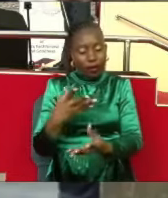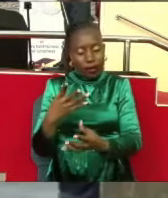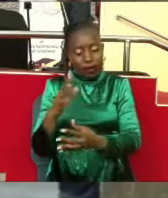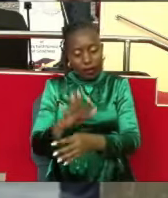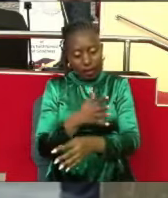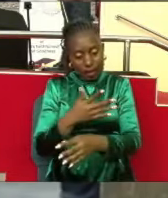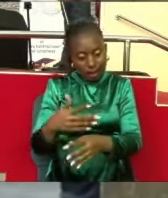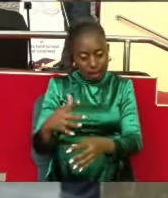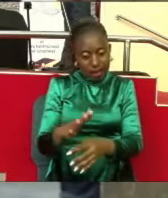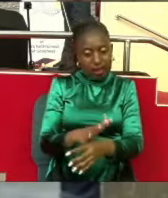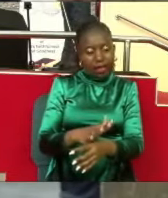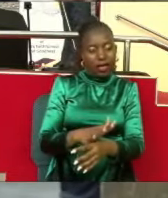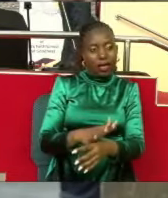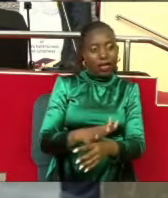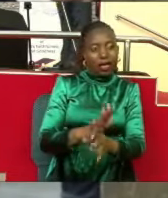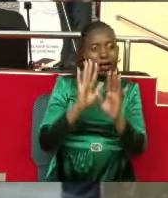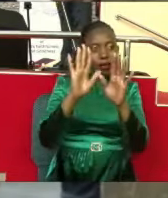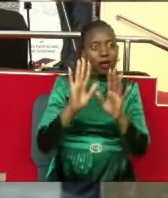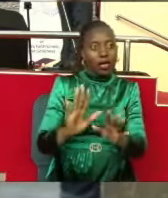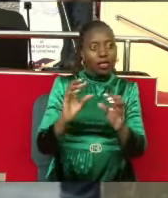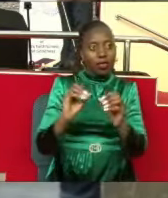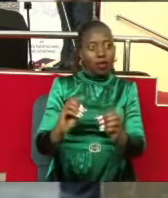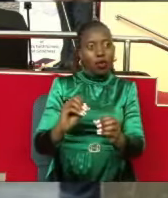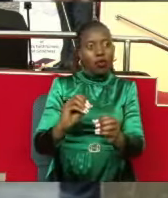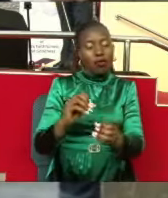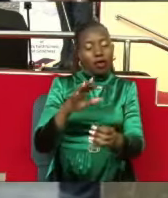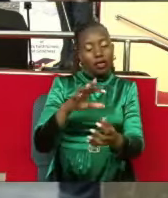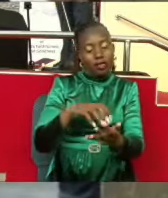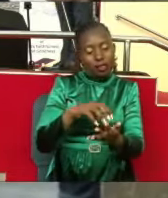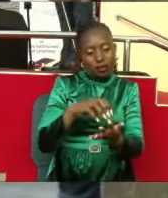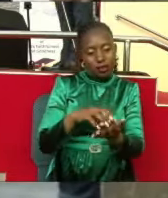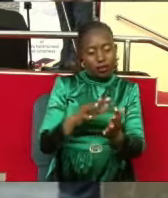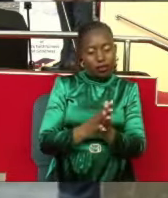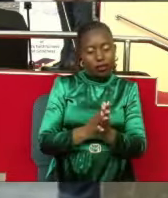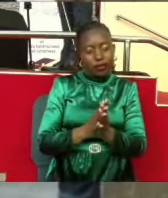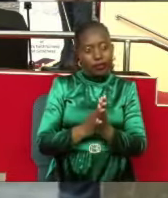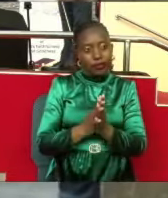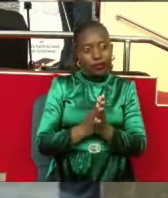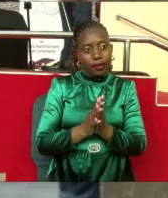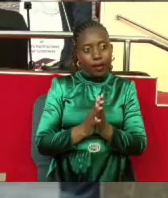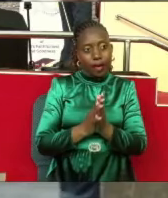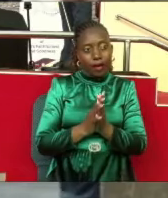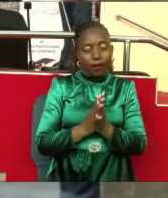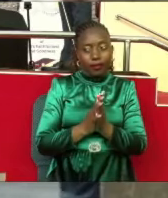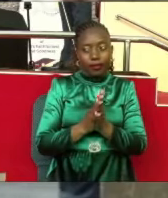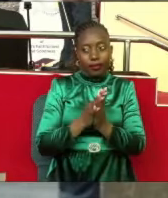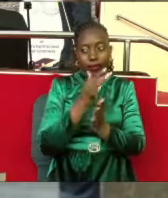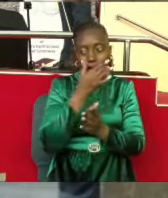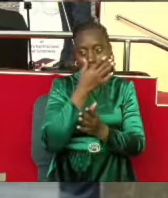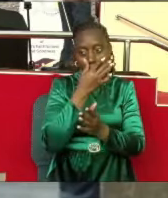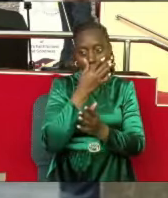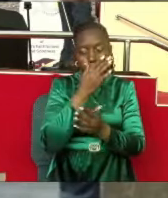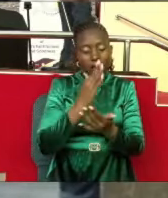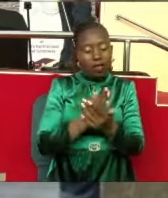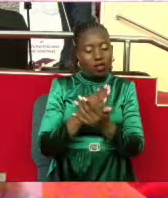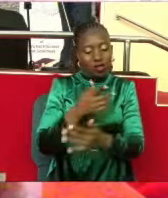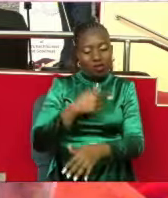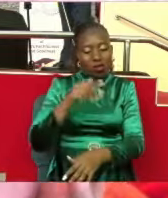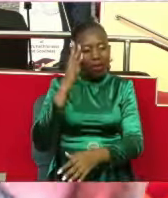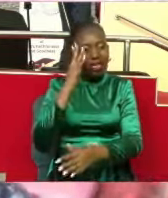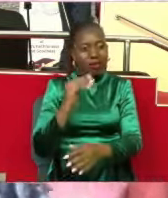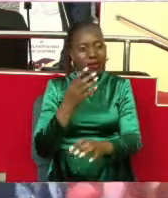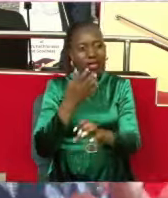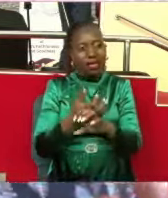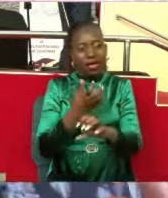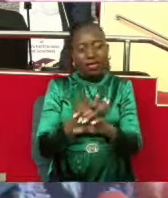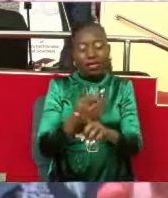even though. We are singing a song even though. Oh yes, even though I walk through the valley of the shadow of death, I